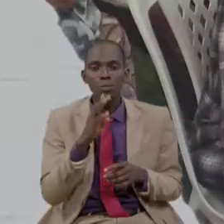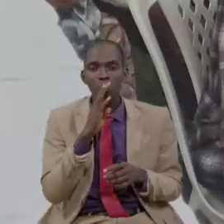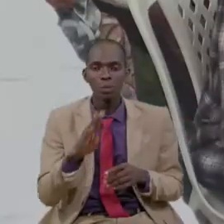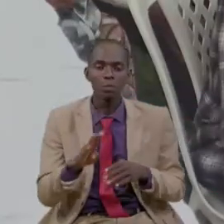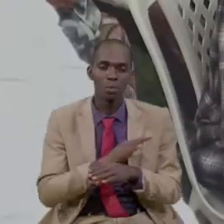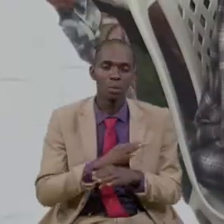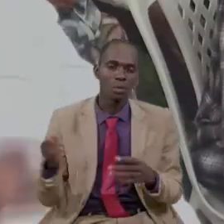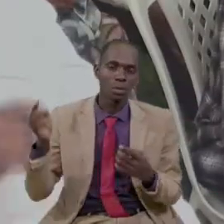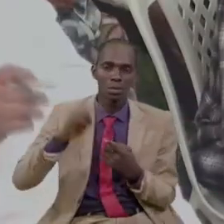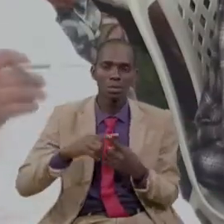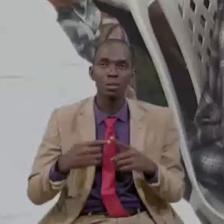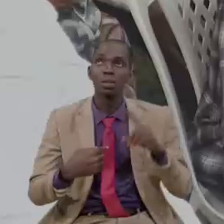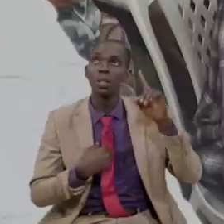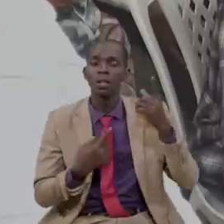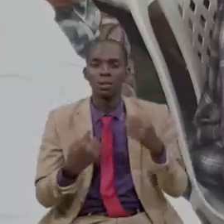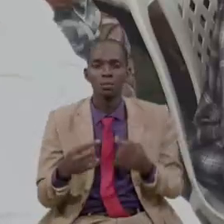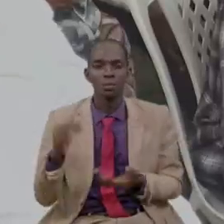Say that again.